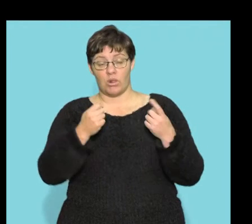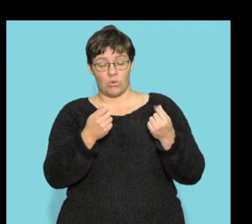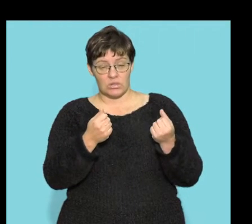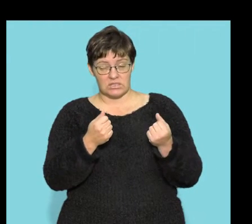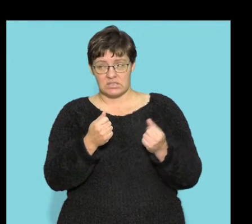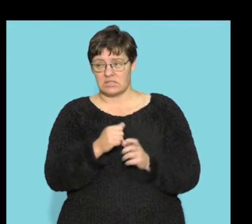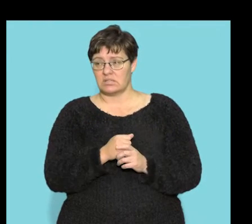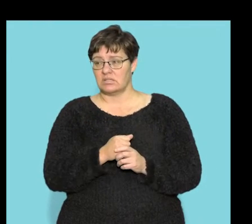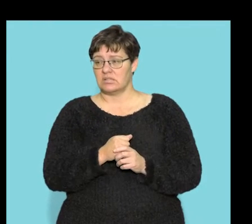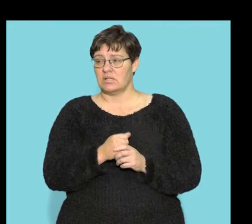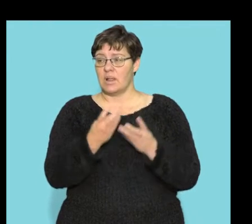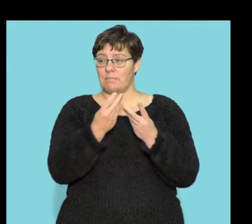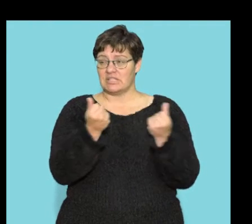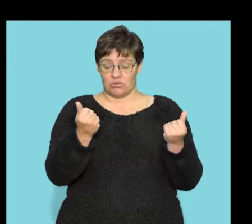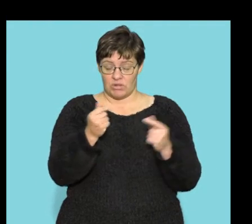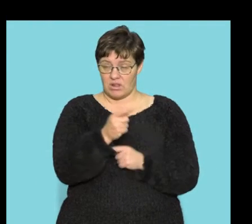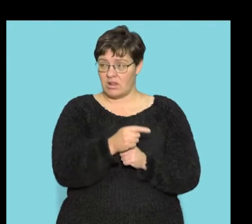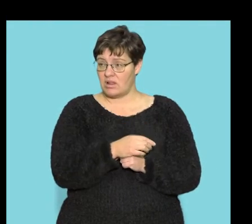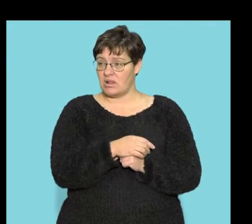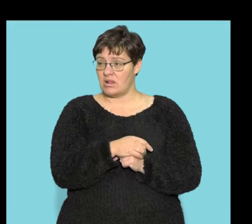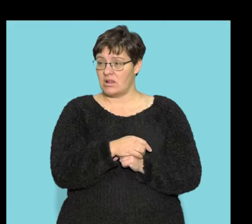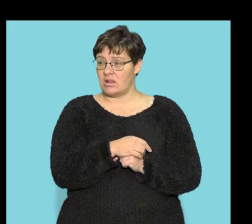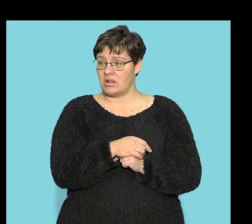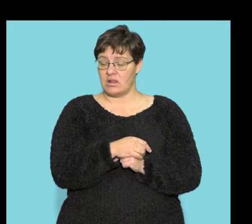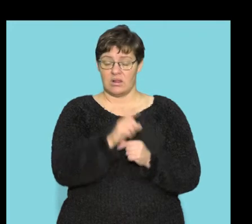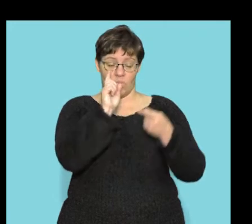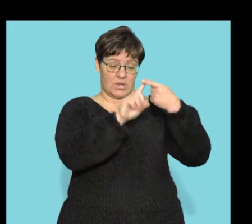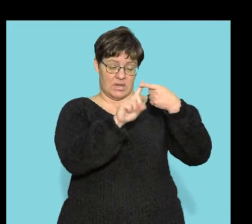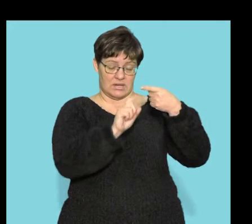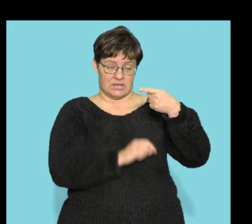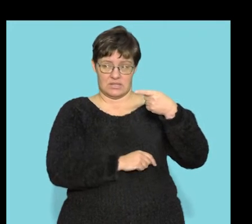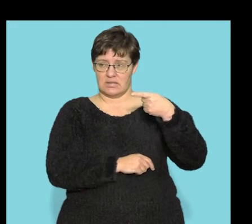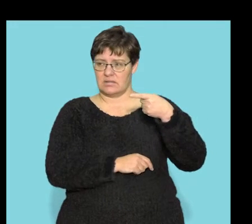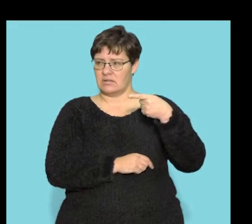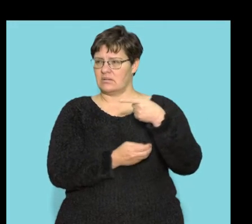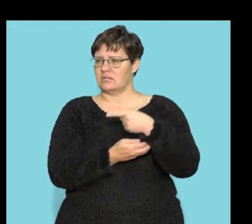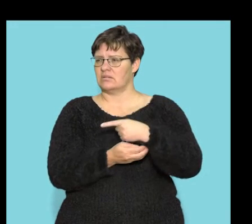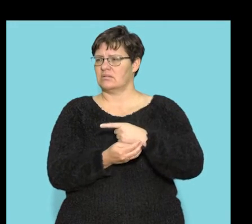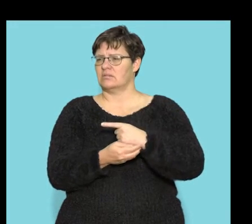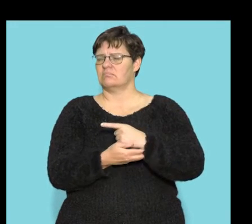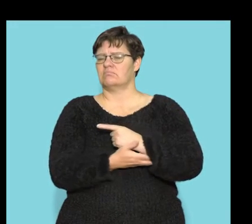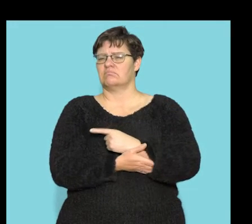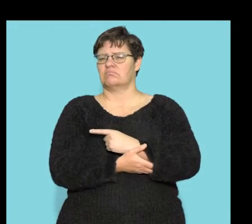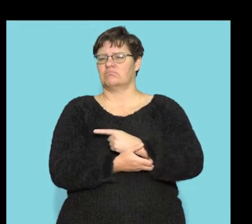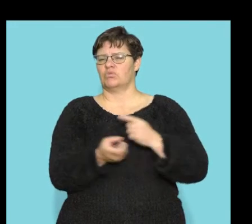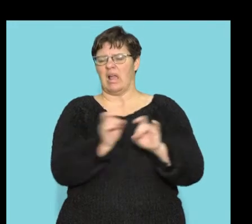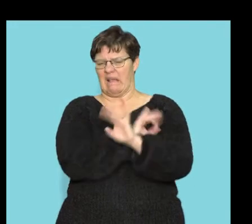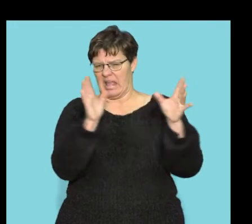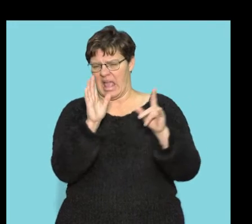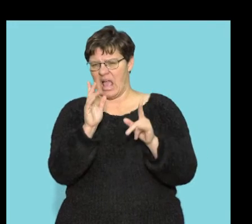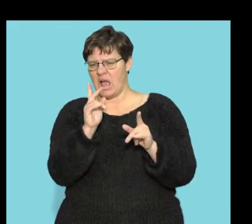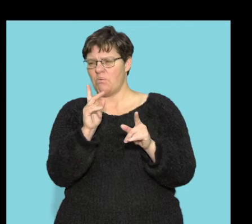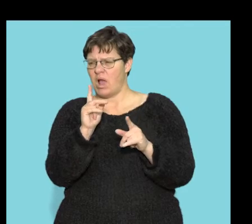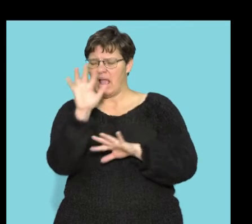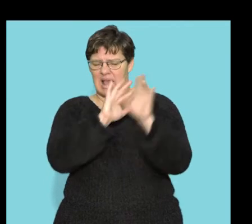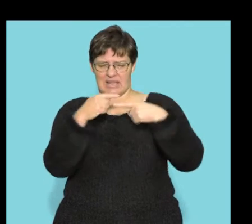be material 1. Let's use a different color, guys, so we can clearly identify our variable